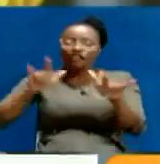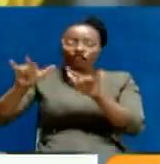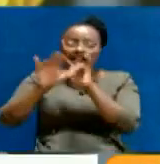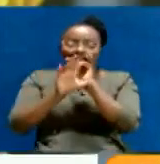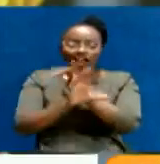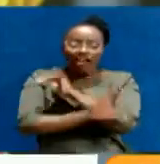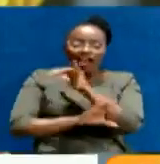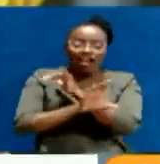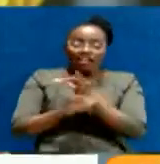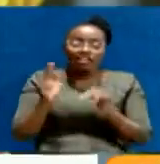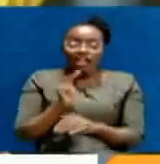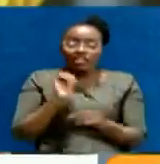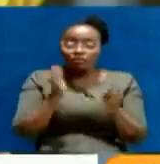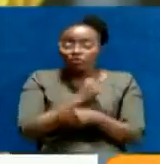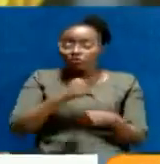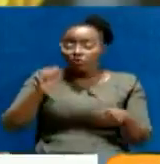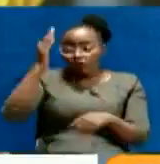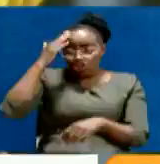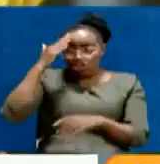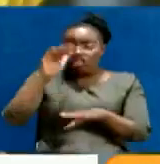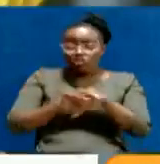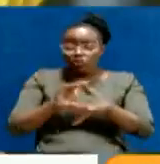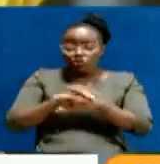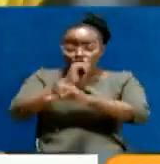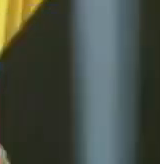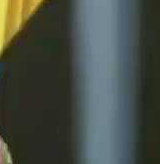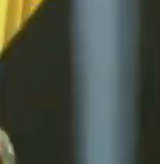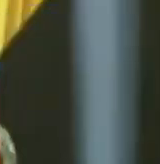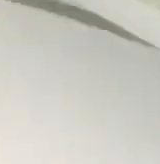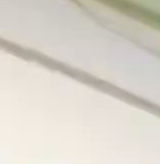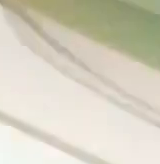hatuwezi kujua. Kwa hiyo ni vyema kujikinga sisi pamoja na nyinyi.